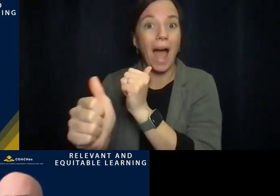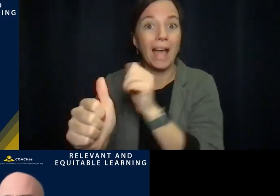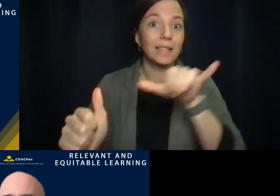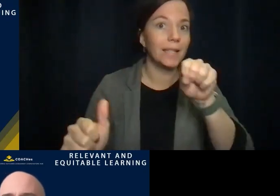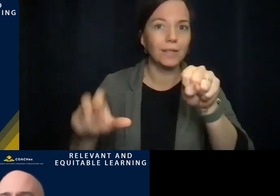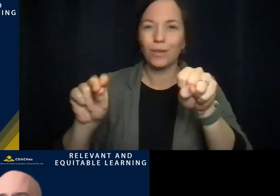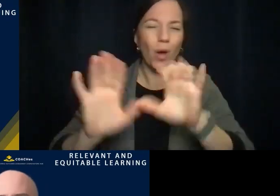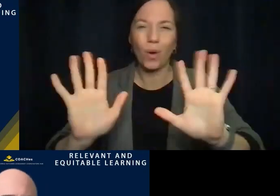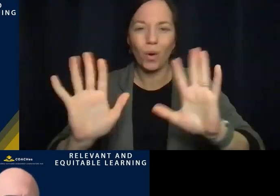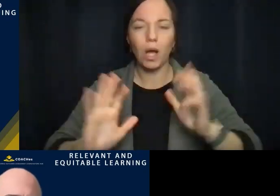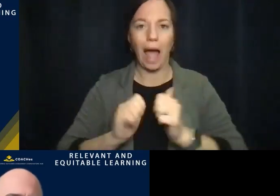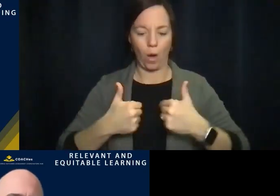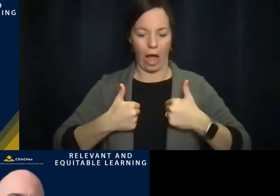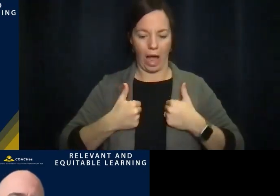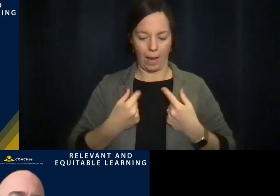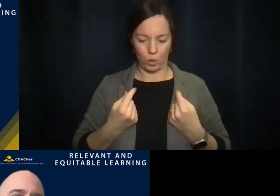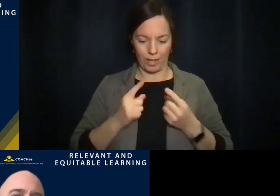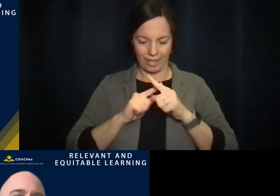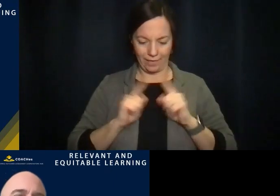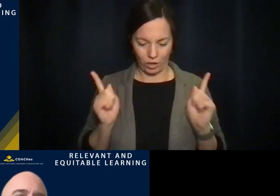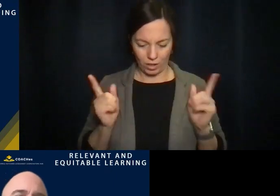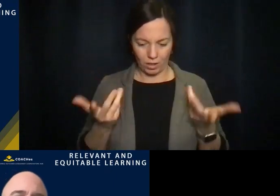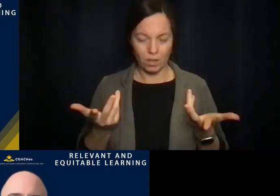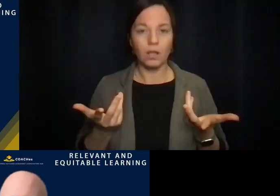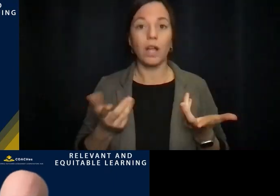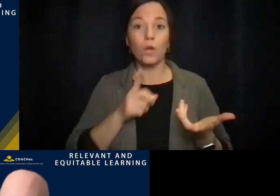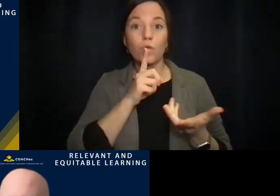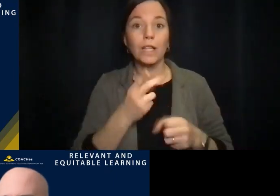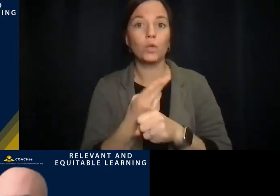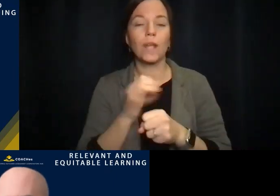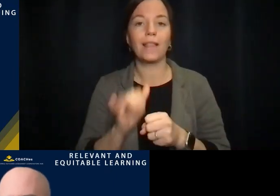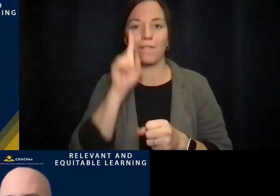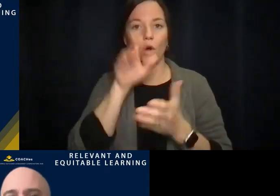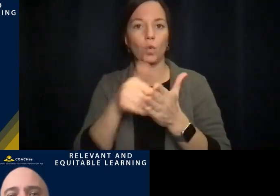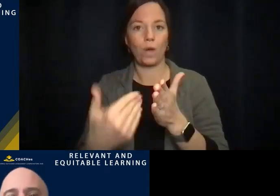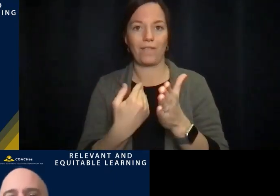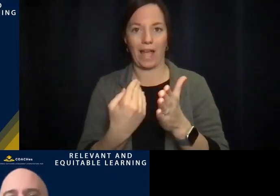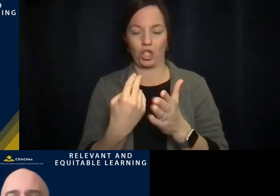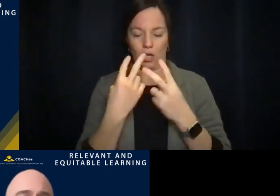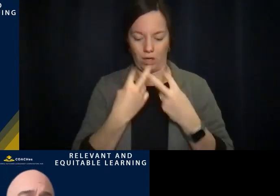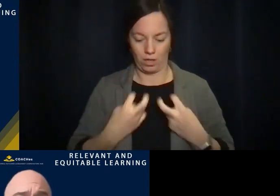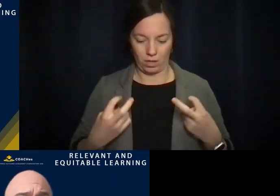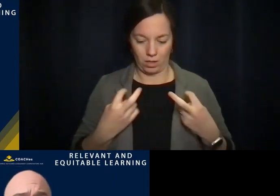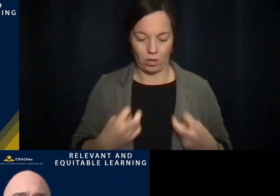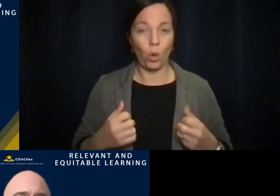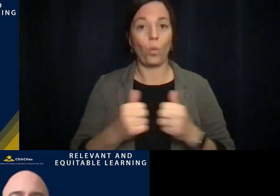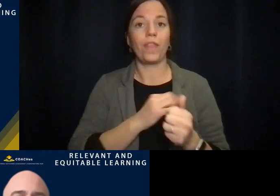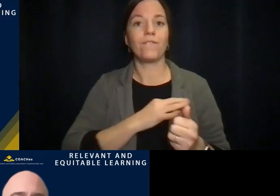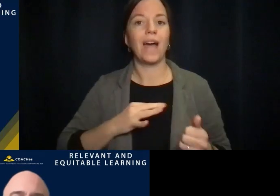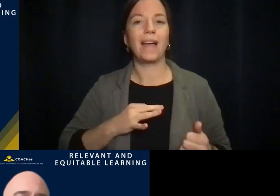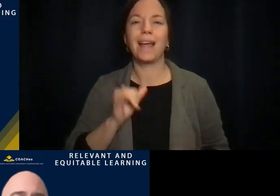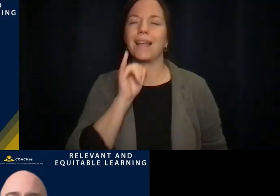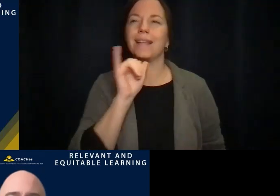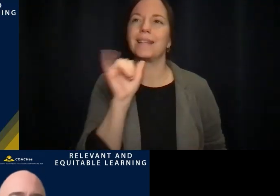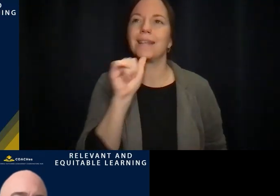differently? And really have that as a reflection point, as something for faculty to share amongst faculty in a way that, hey,